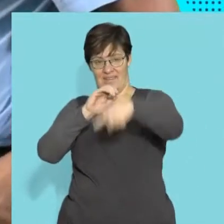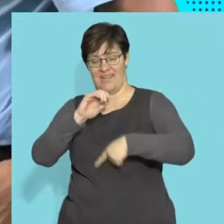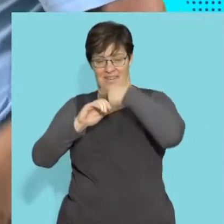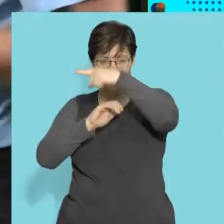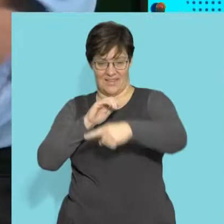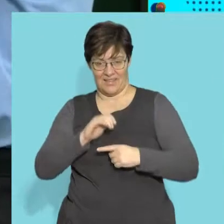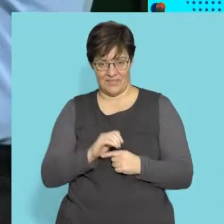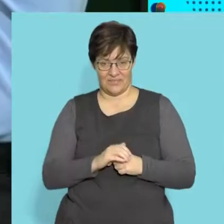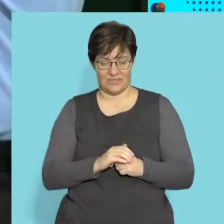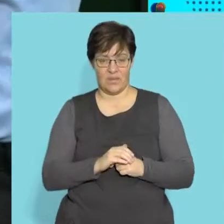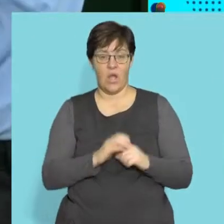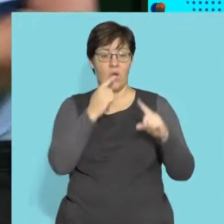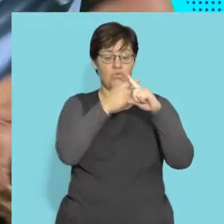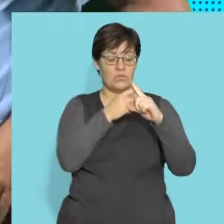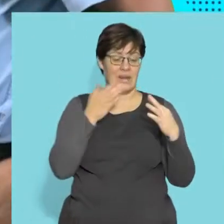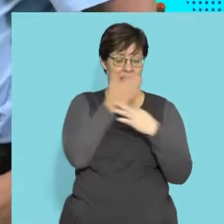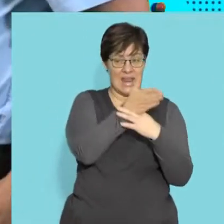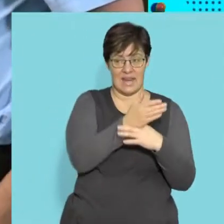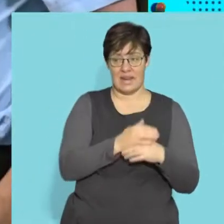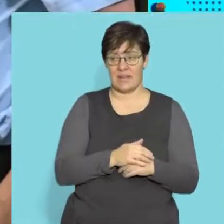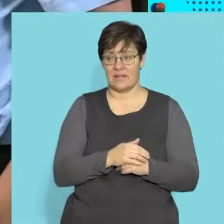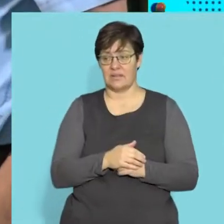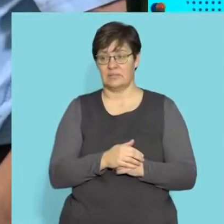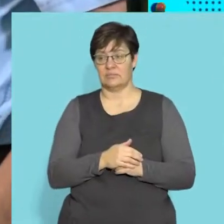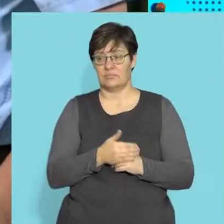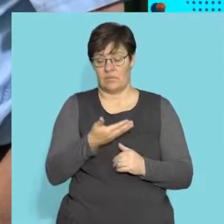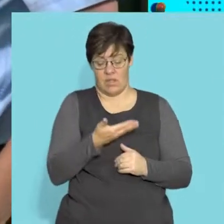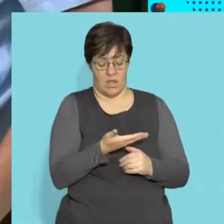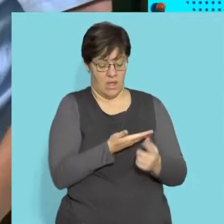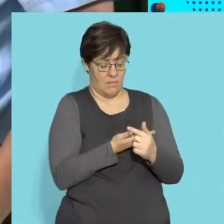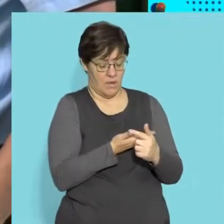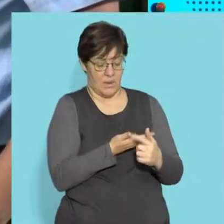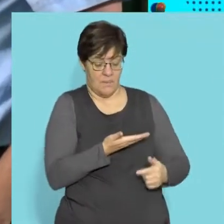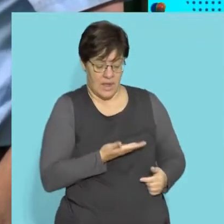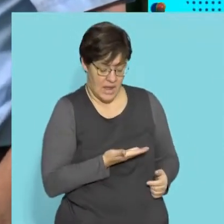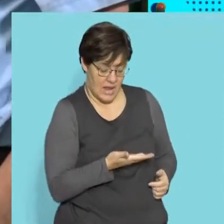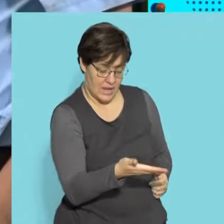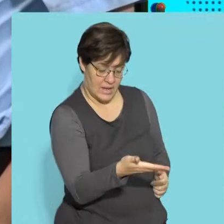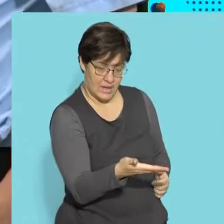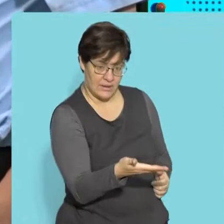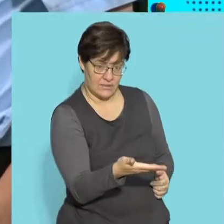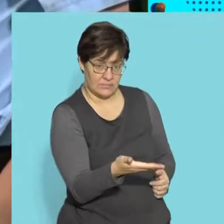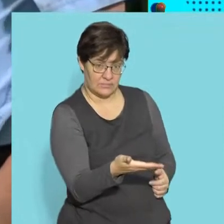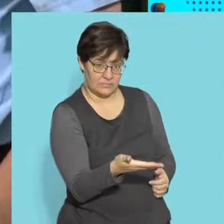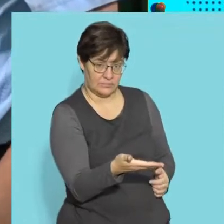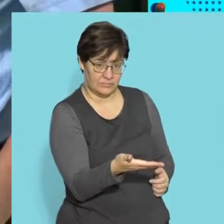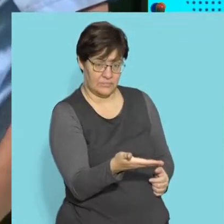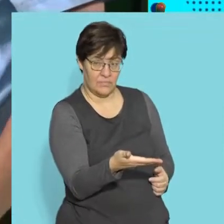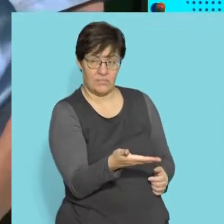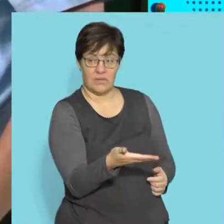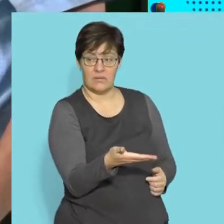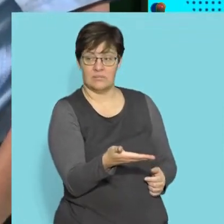case, remember the cross means going into the board. So in that orange-colored copper